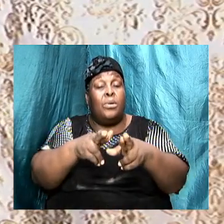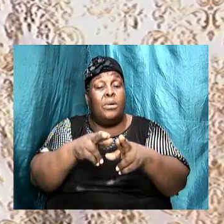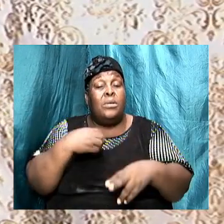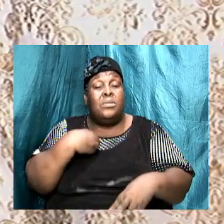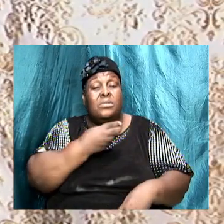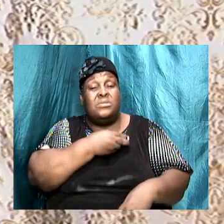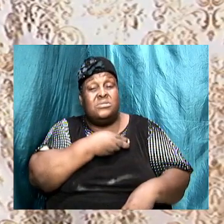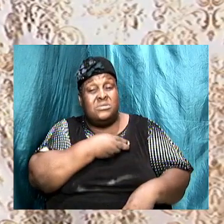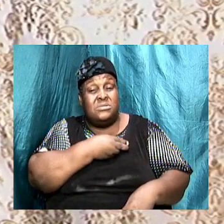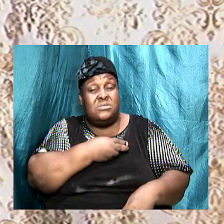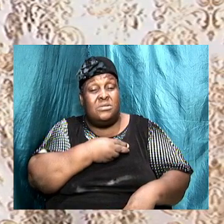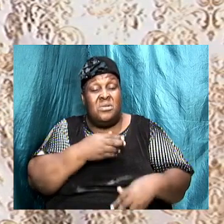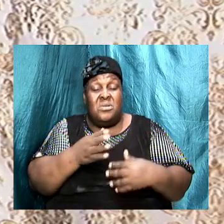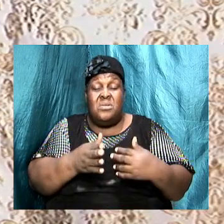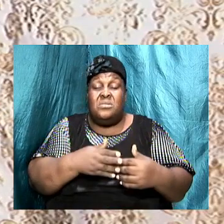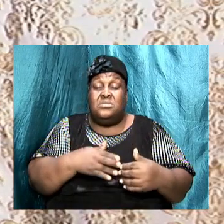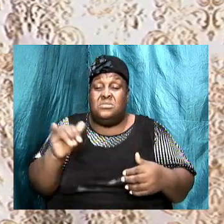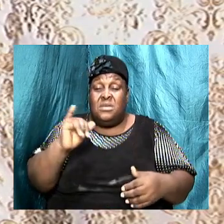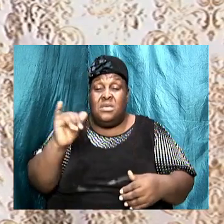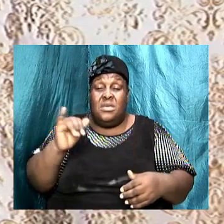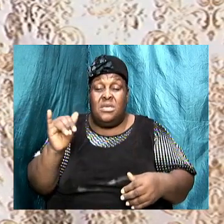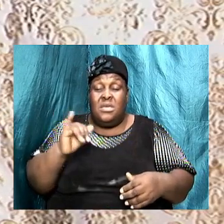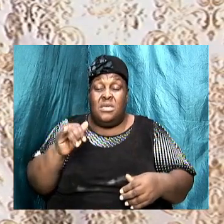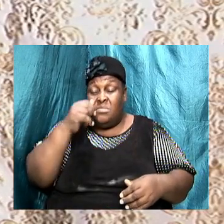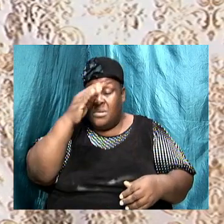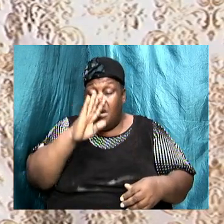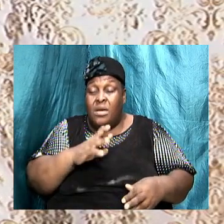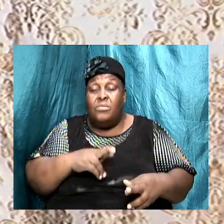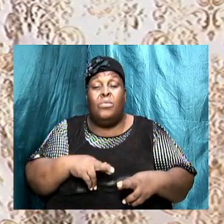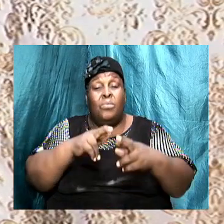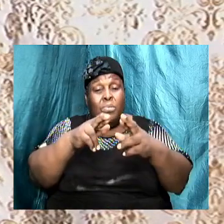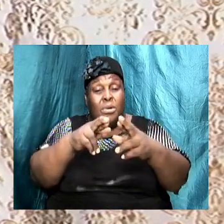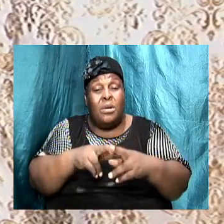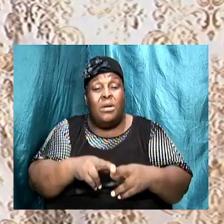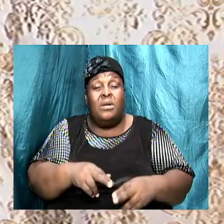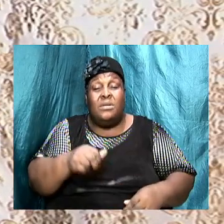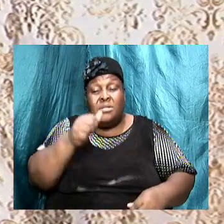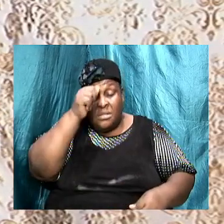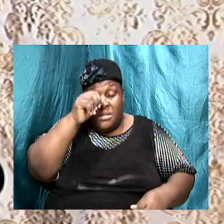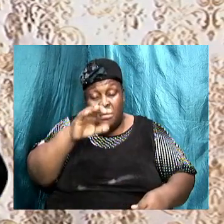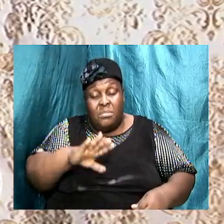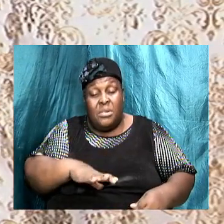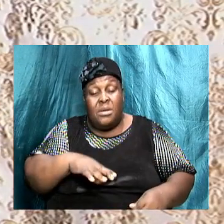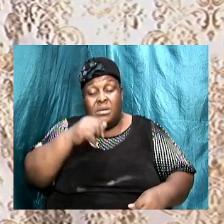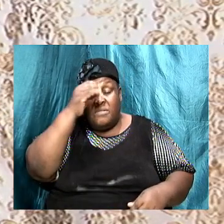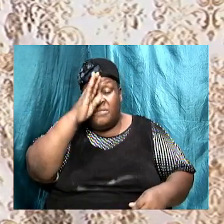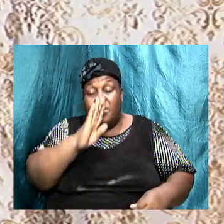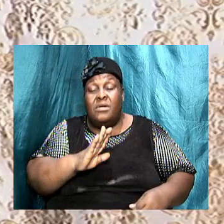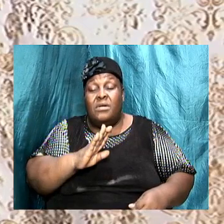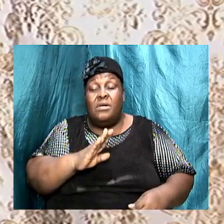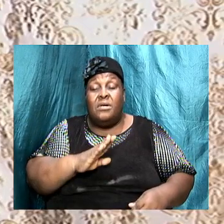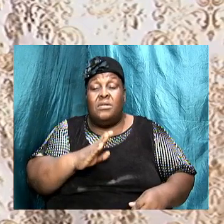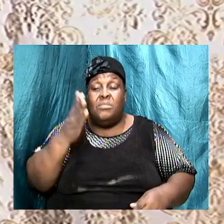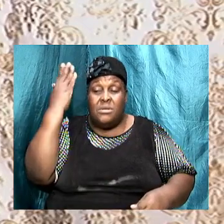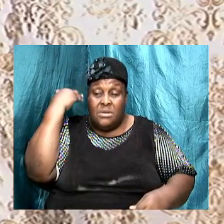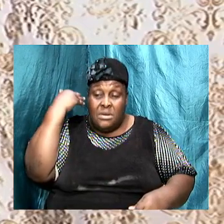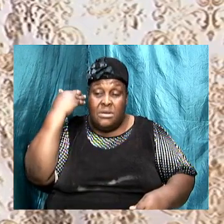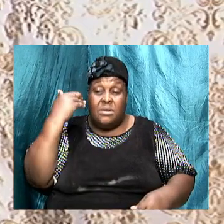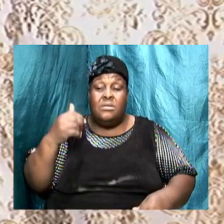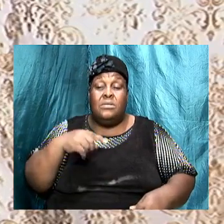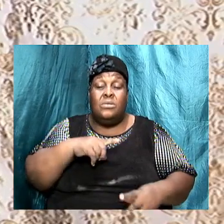we reward these patriarchs. God will reward us when we believe him